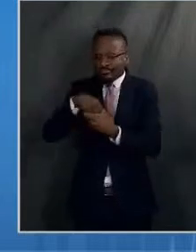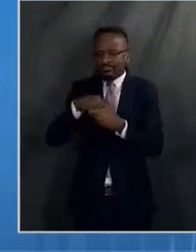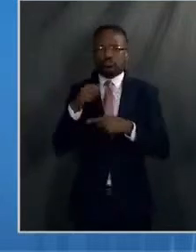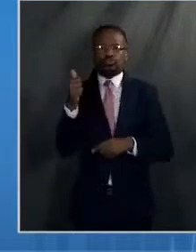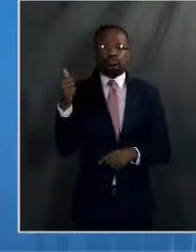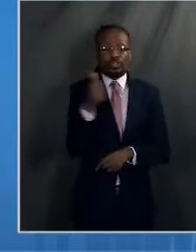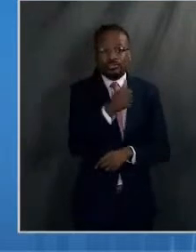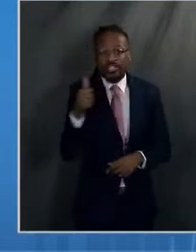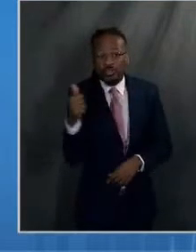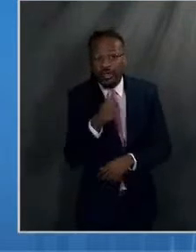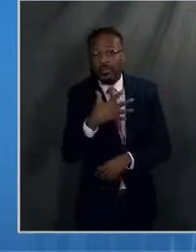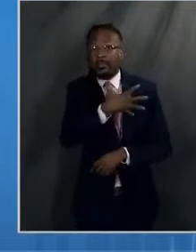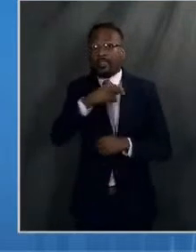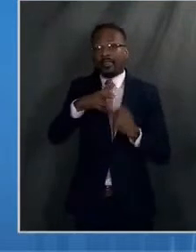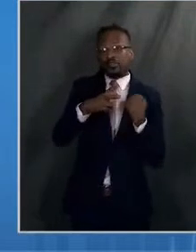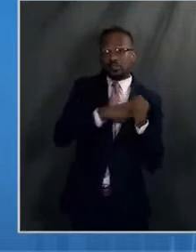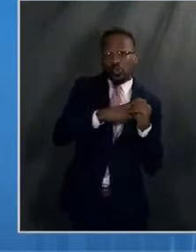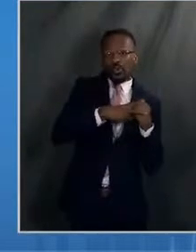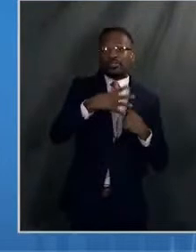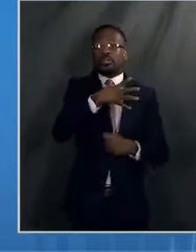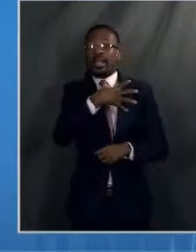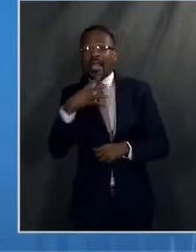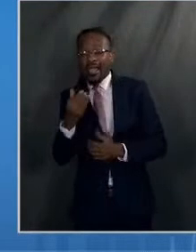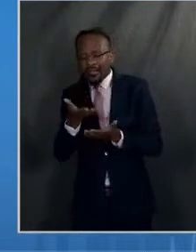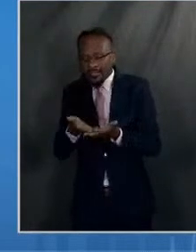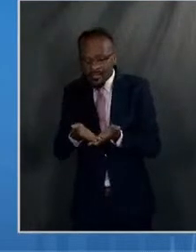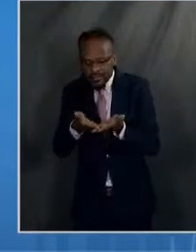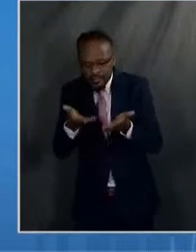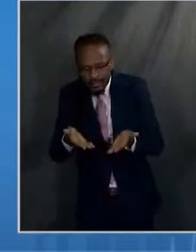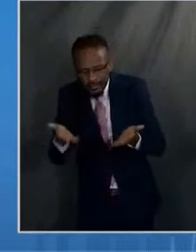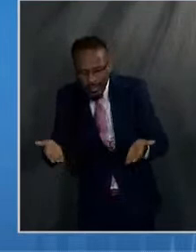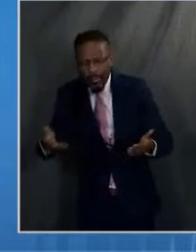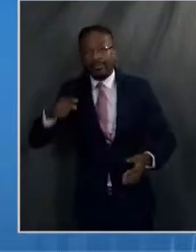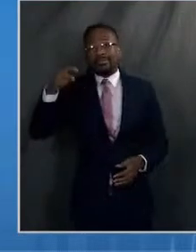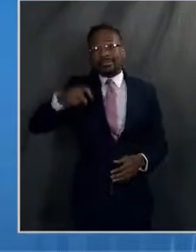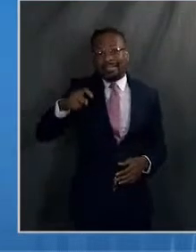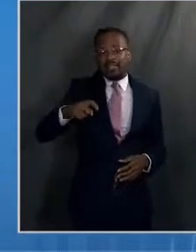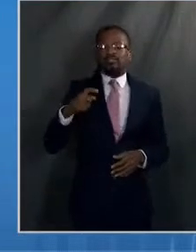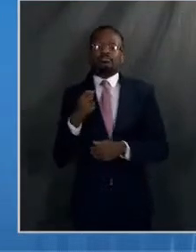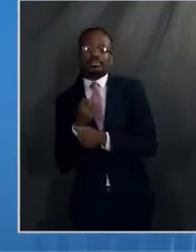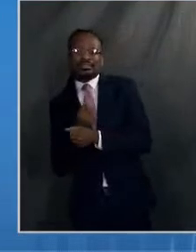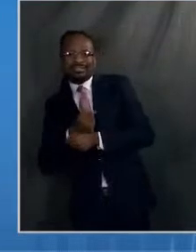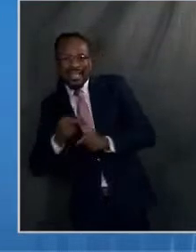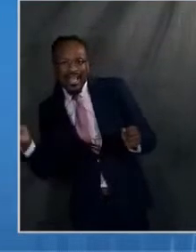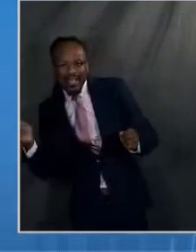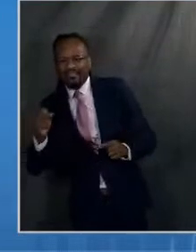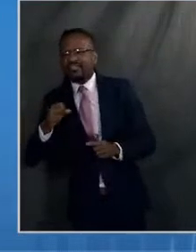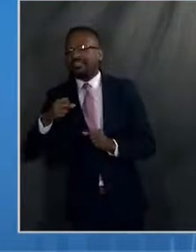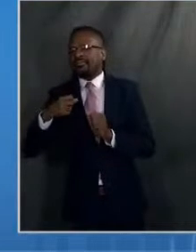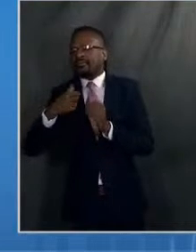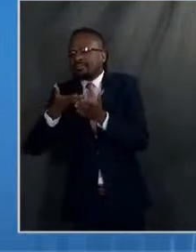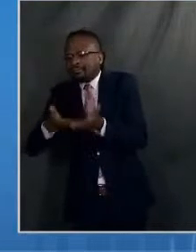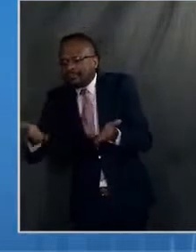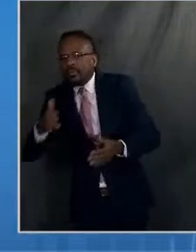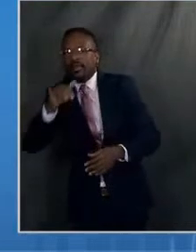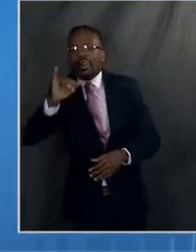equipment, supplies needed to administer vaccines, and safety equipment like PPE and masks.